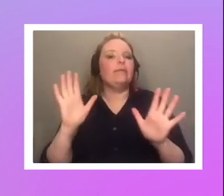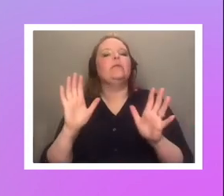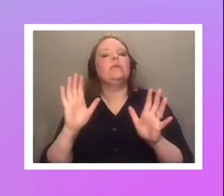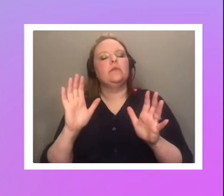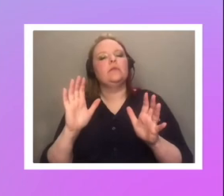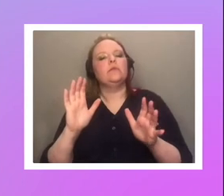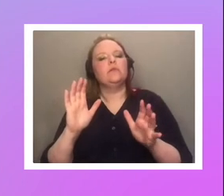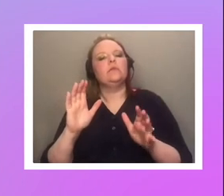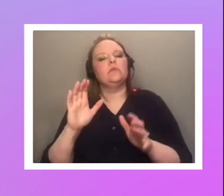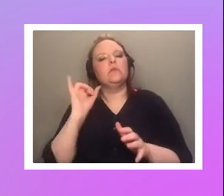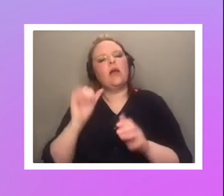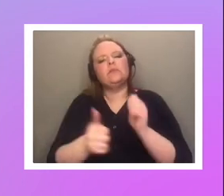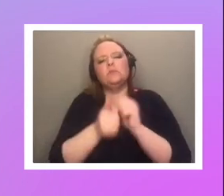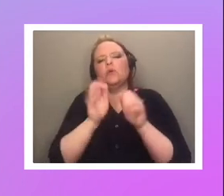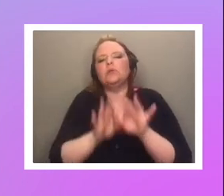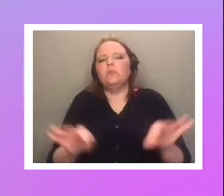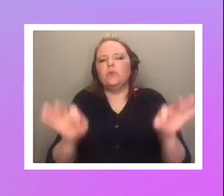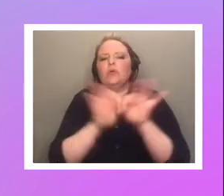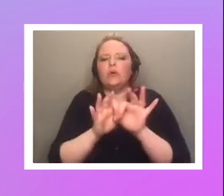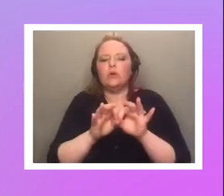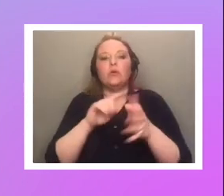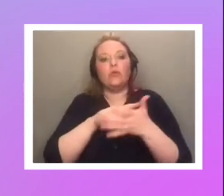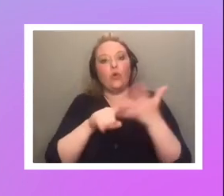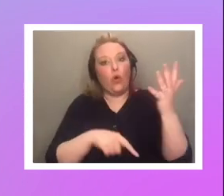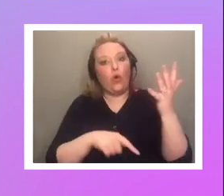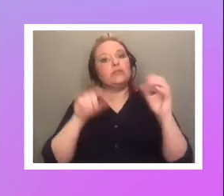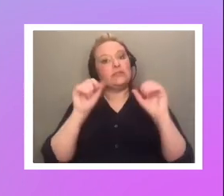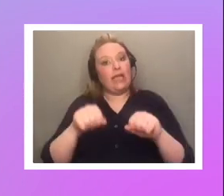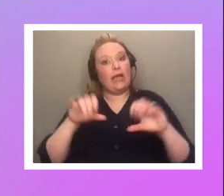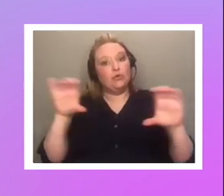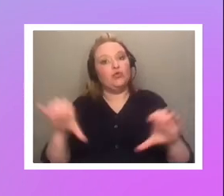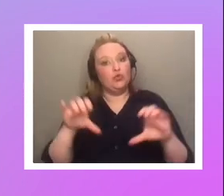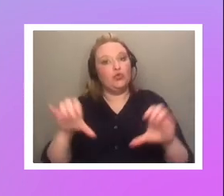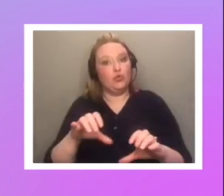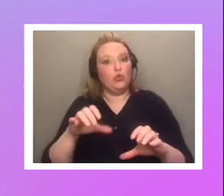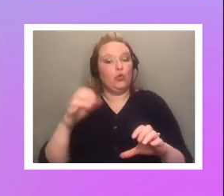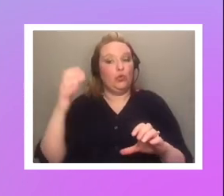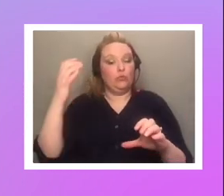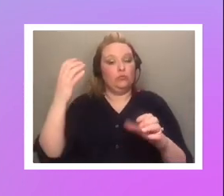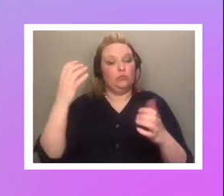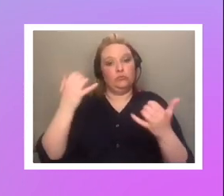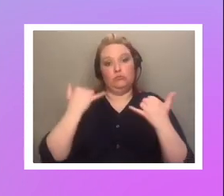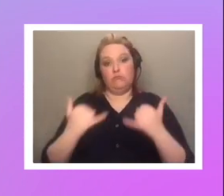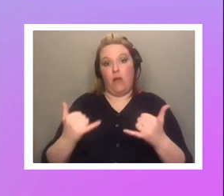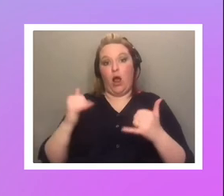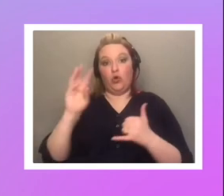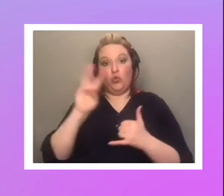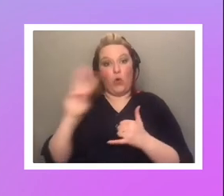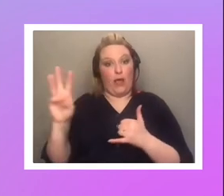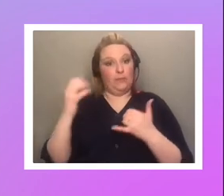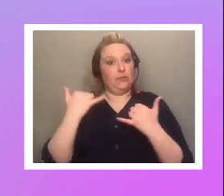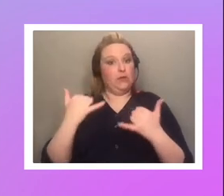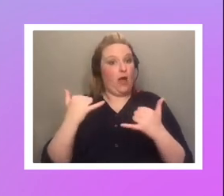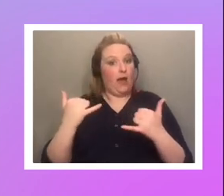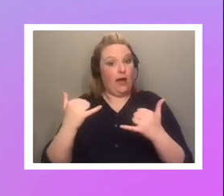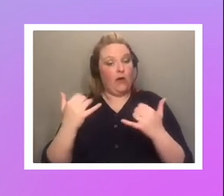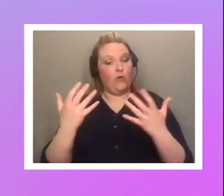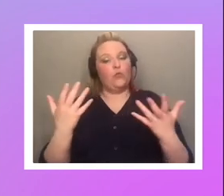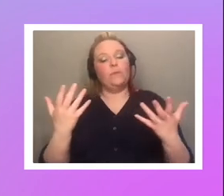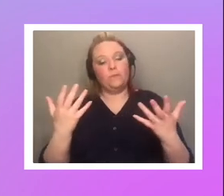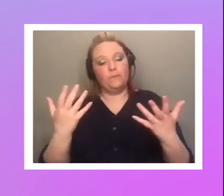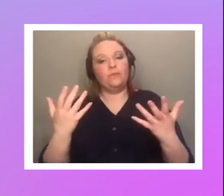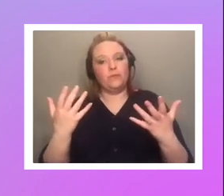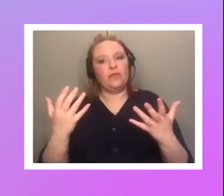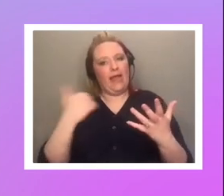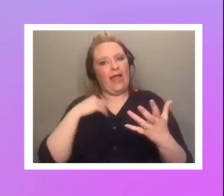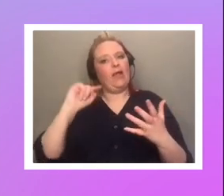But I think that's the biggest thing, is these things are things we can do thanks to like the modern state of the web. We have